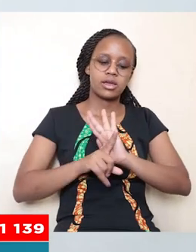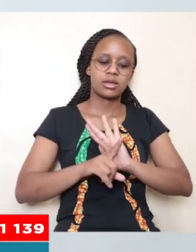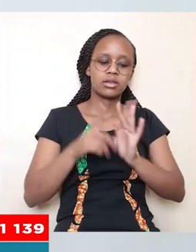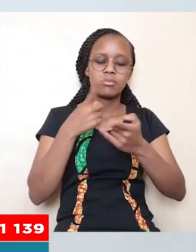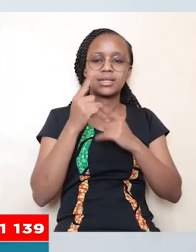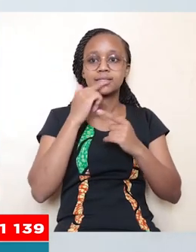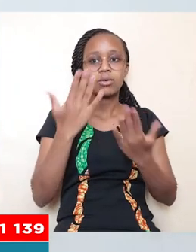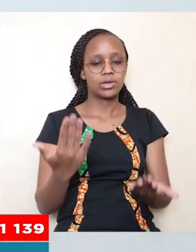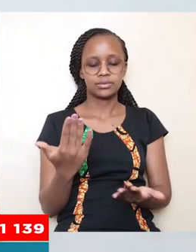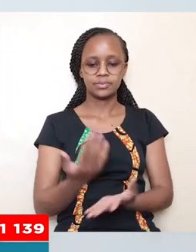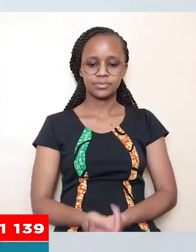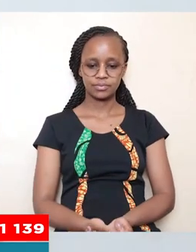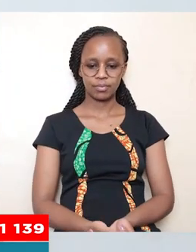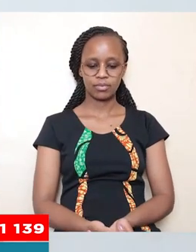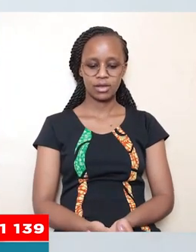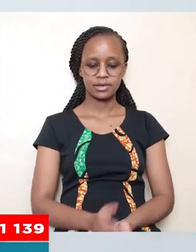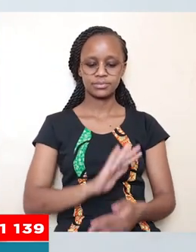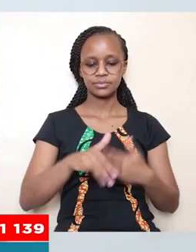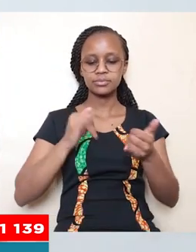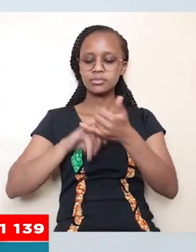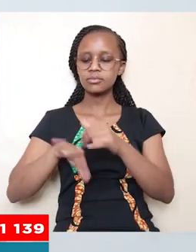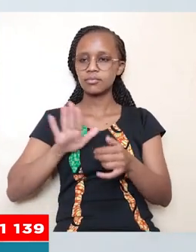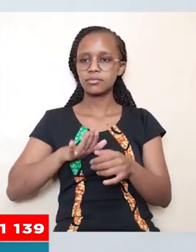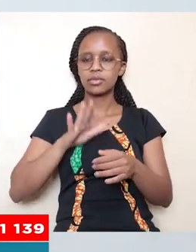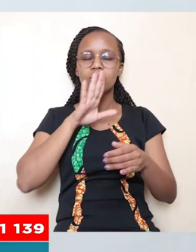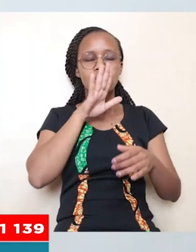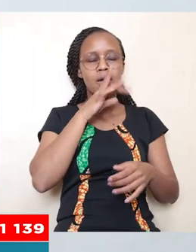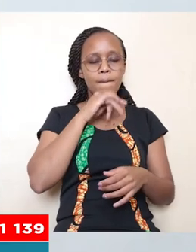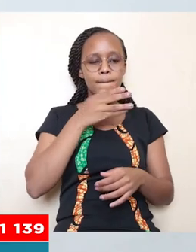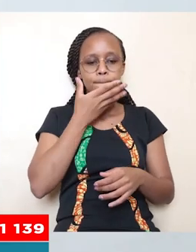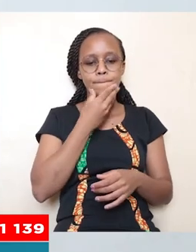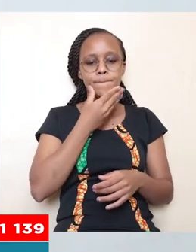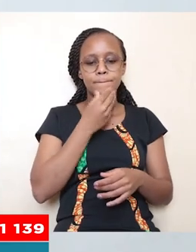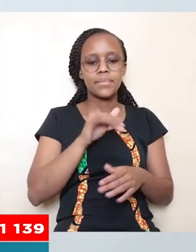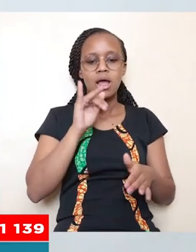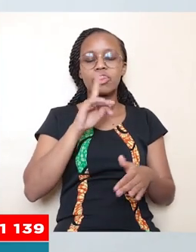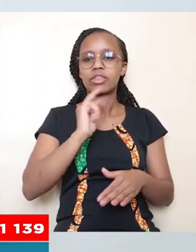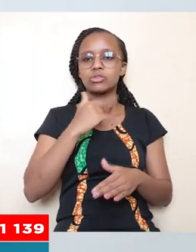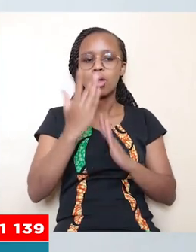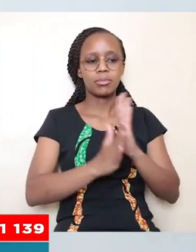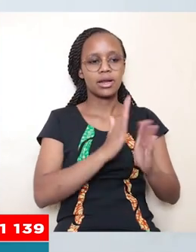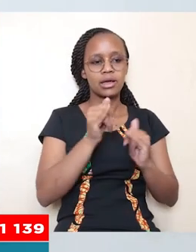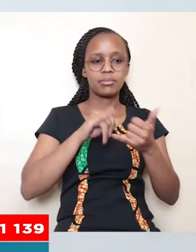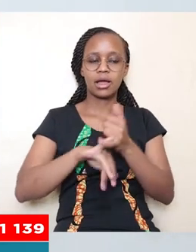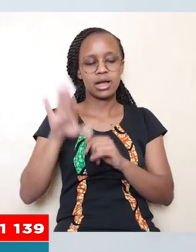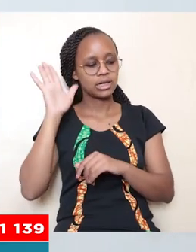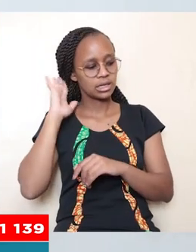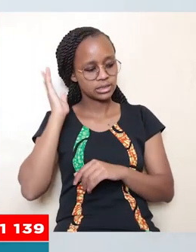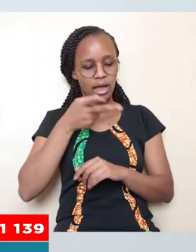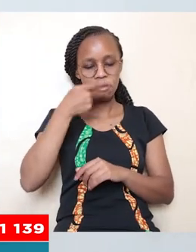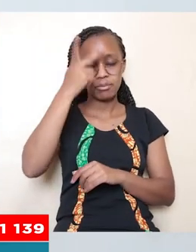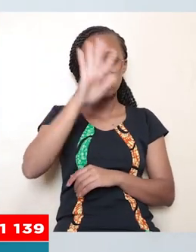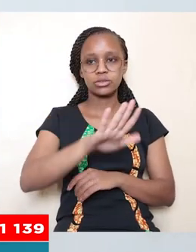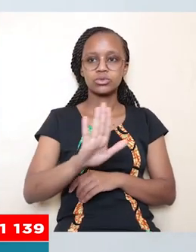But I want to say this to all the married men and women and those aspiring to get married, please listen to your